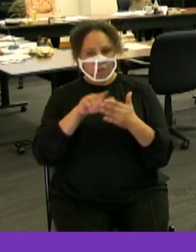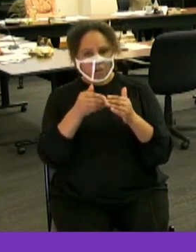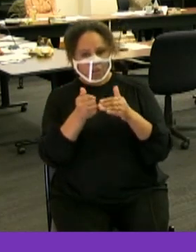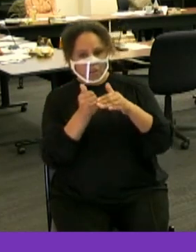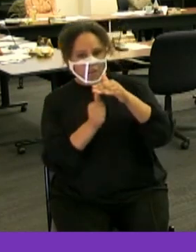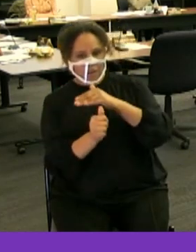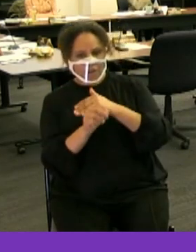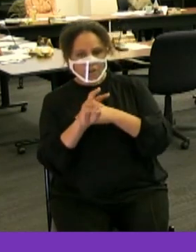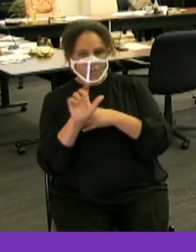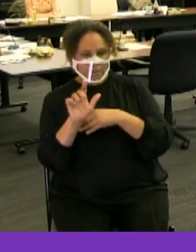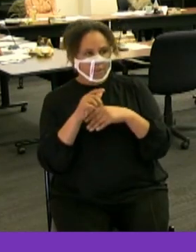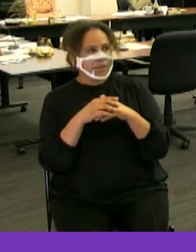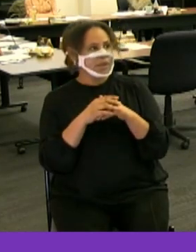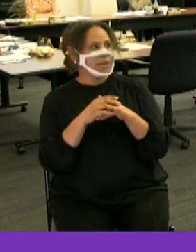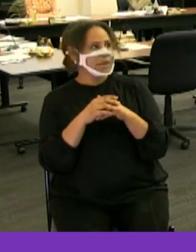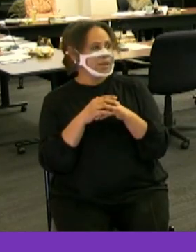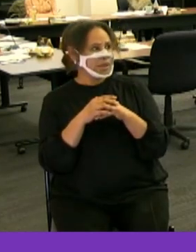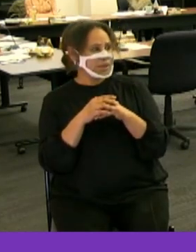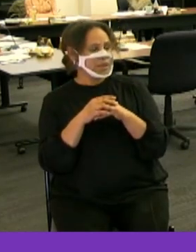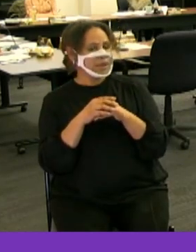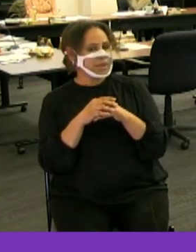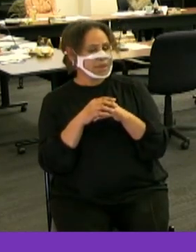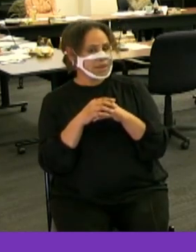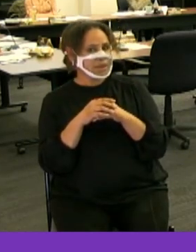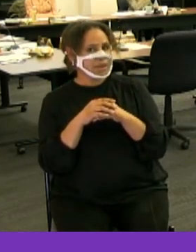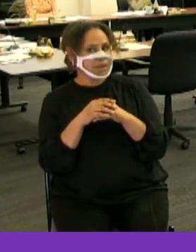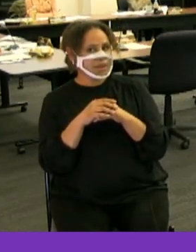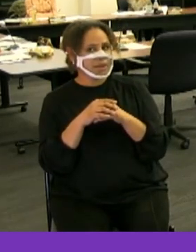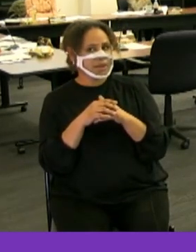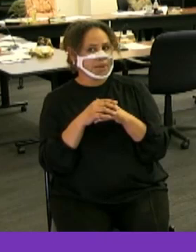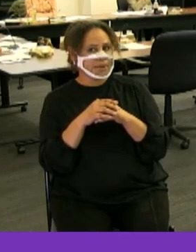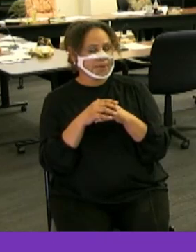Come up to the podium. Thank you.